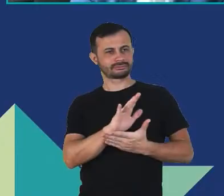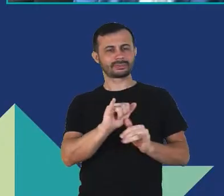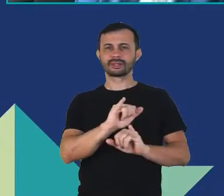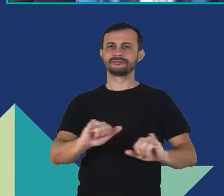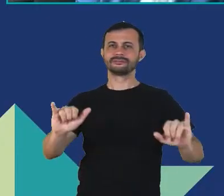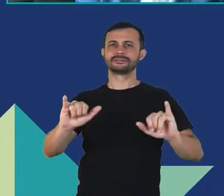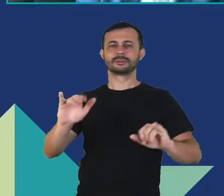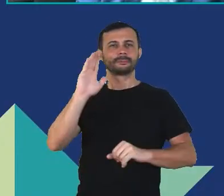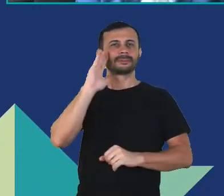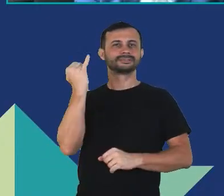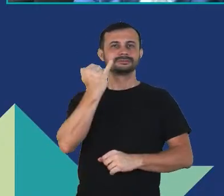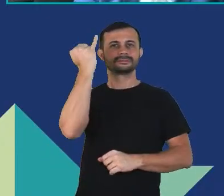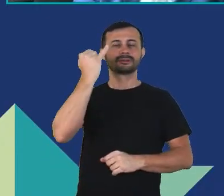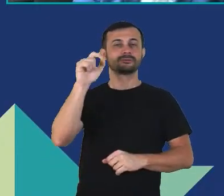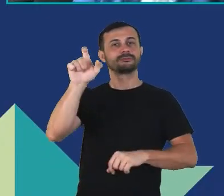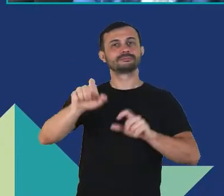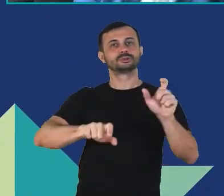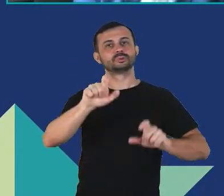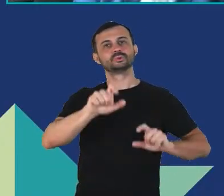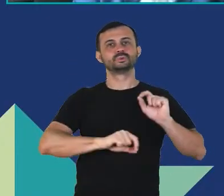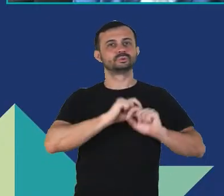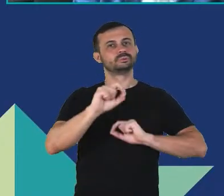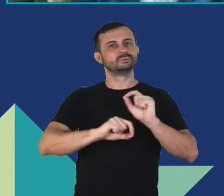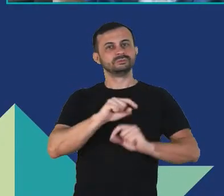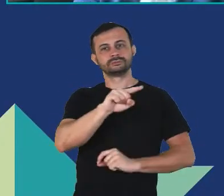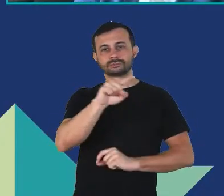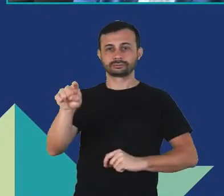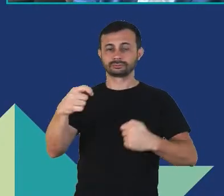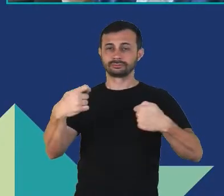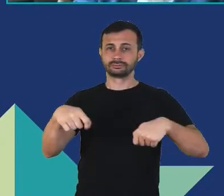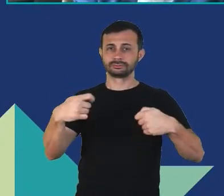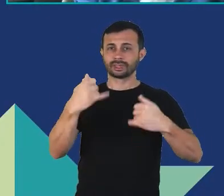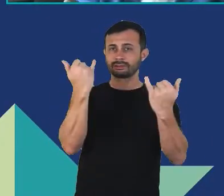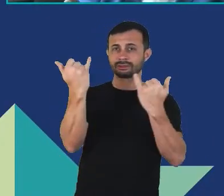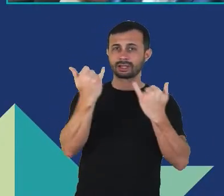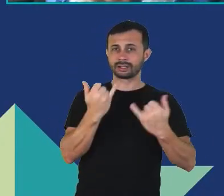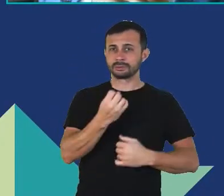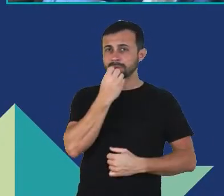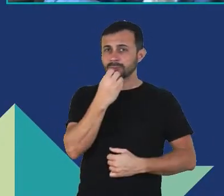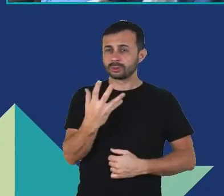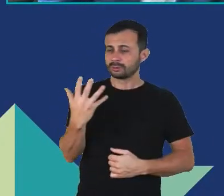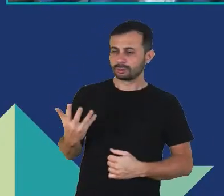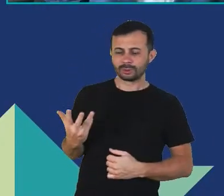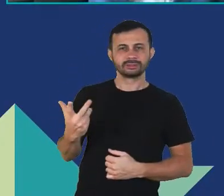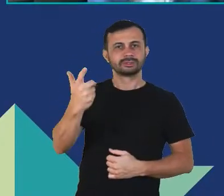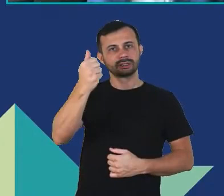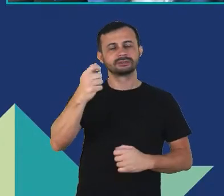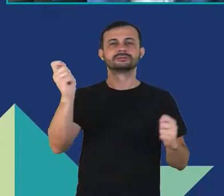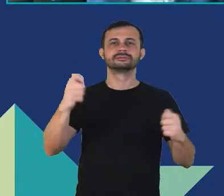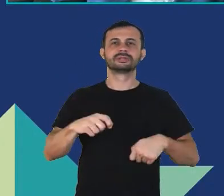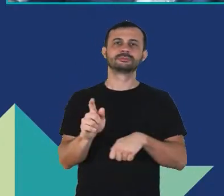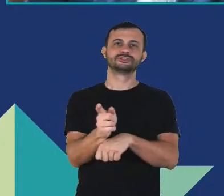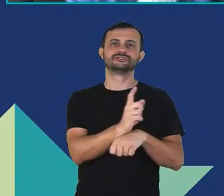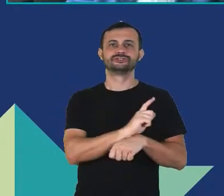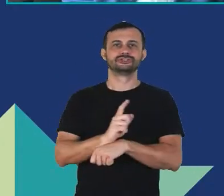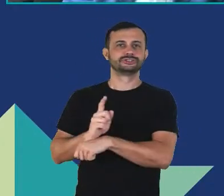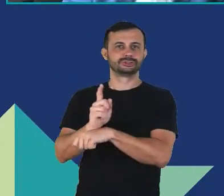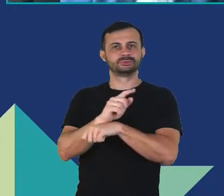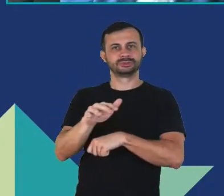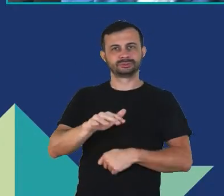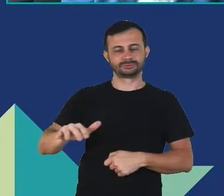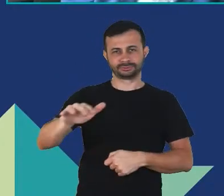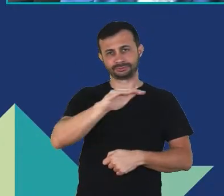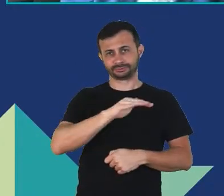quality data for water management and instrumentation. Start early from concept level and build on